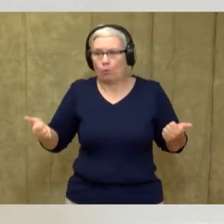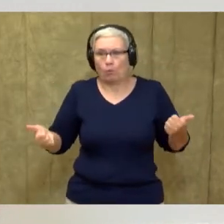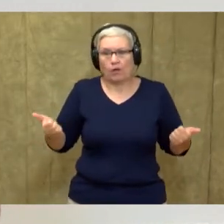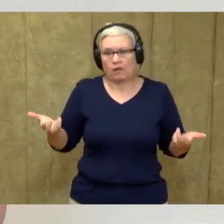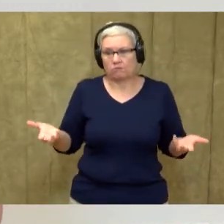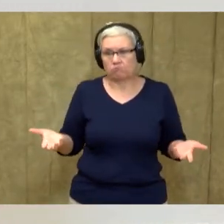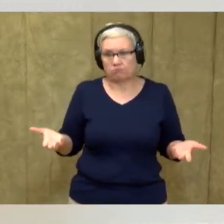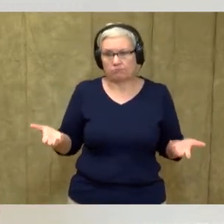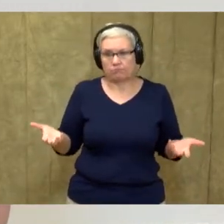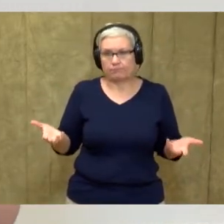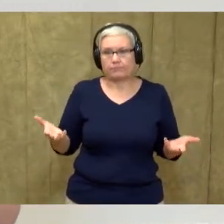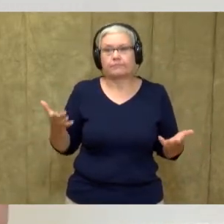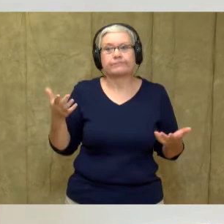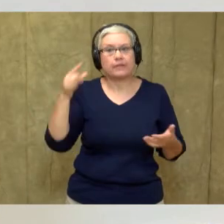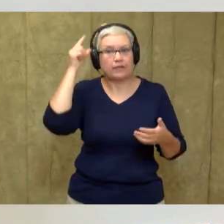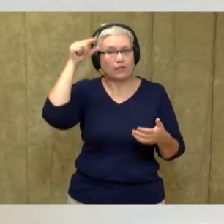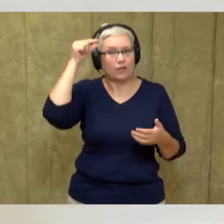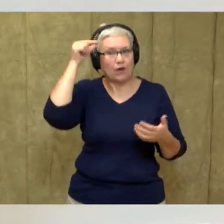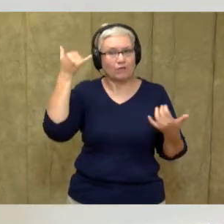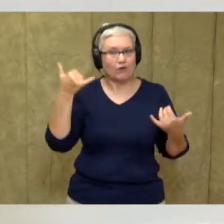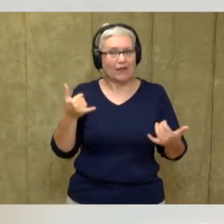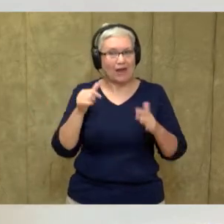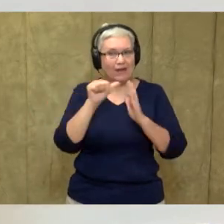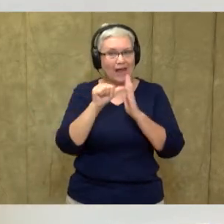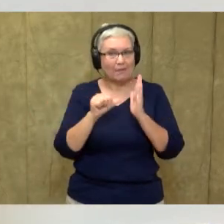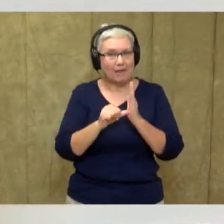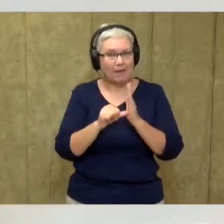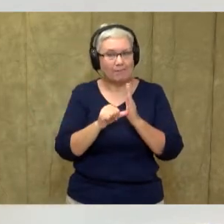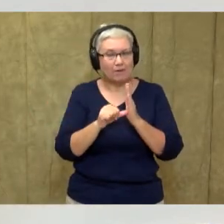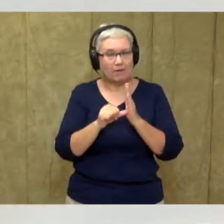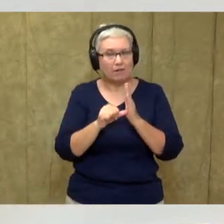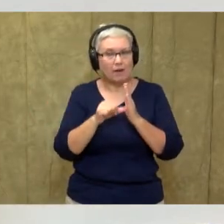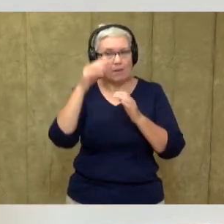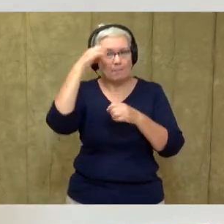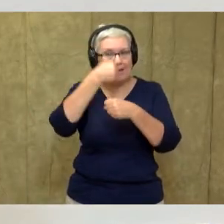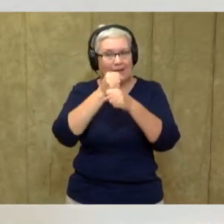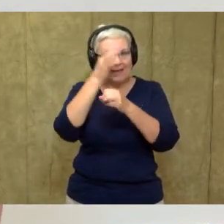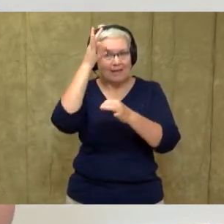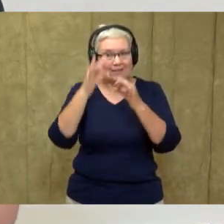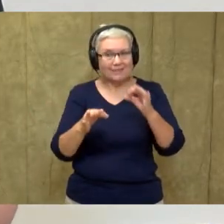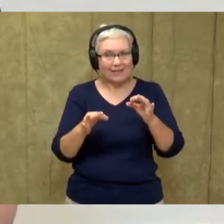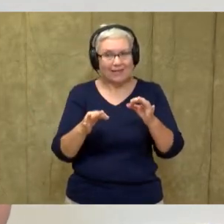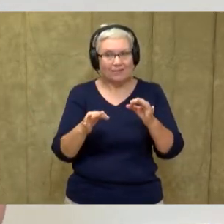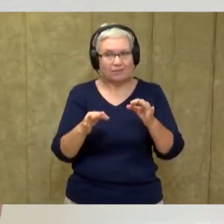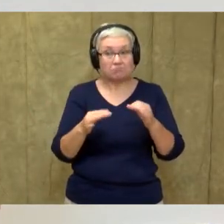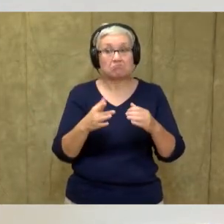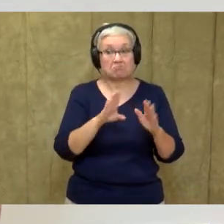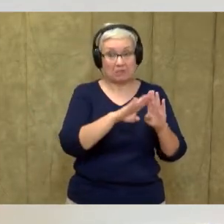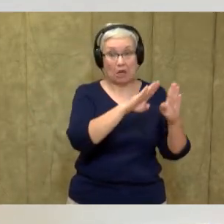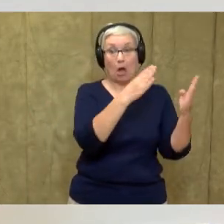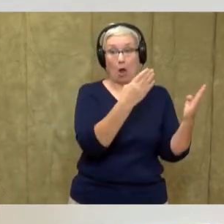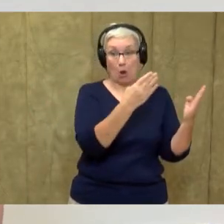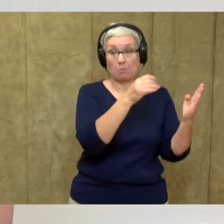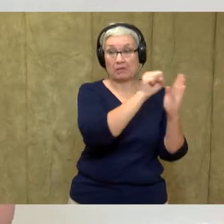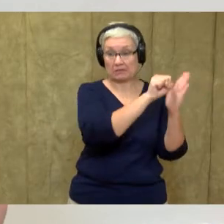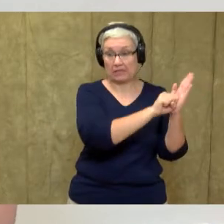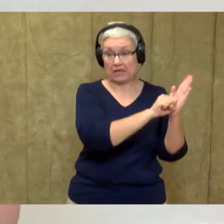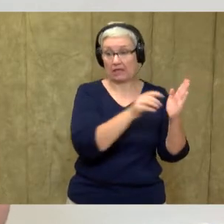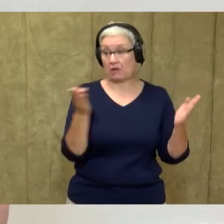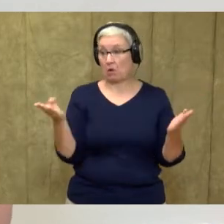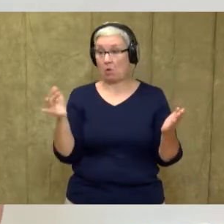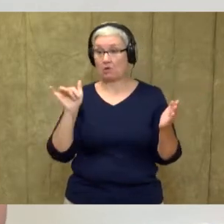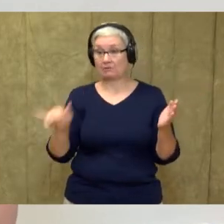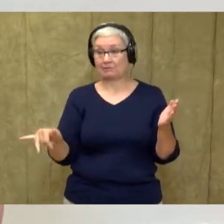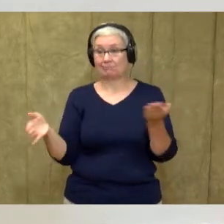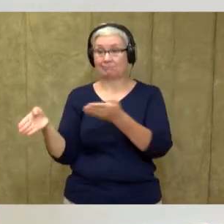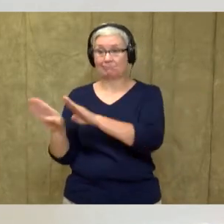as we speak, Governor Ivey is talking to the rest of the state of Alabama and making that decision, either to reopen the state and at least how